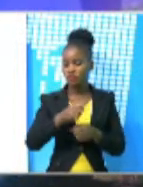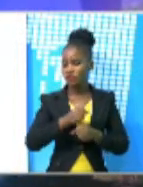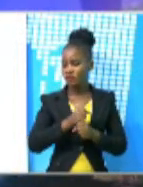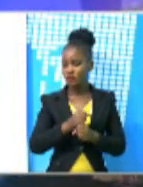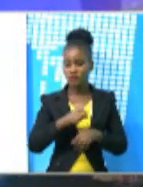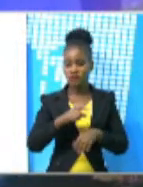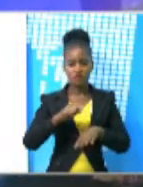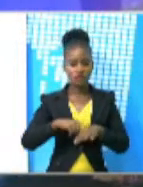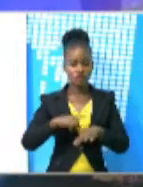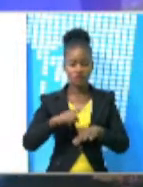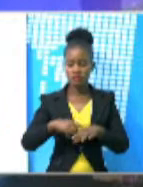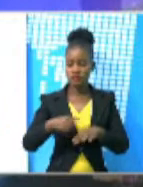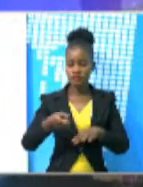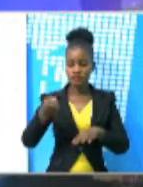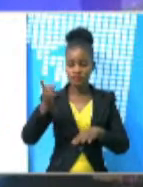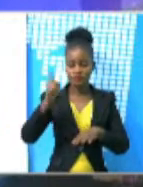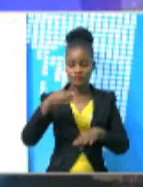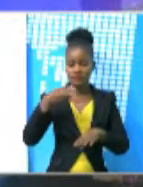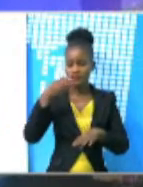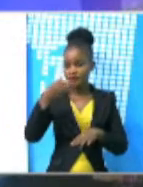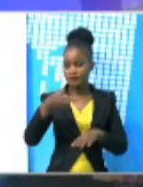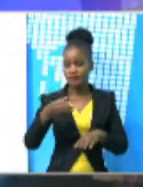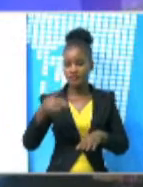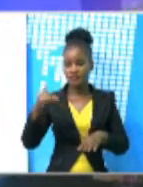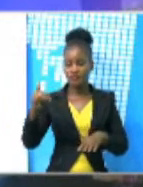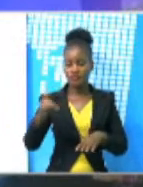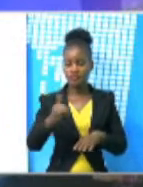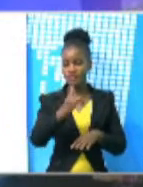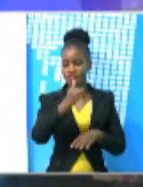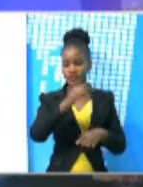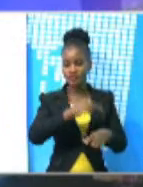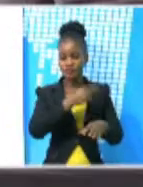longer period to come. This is an international report.